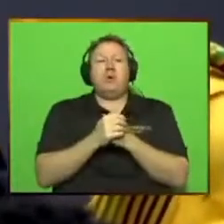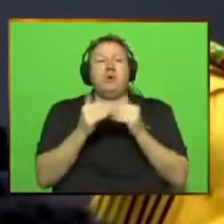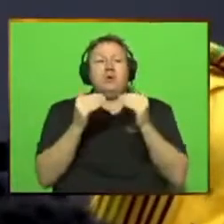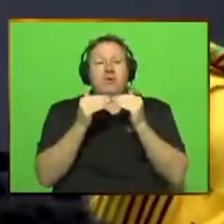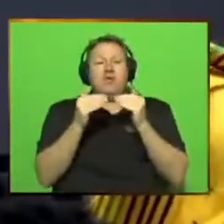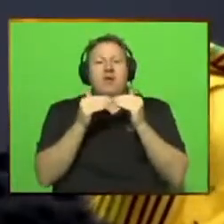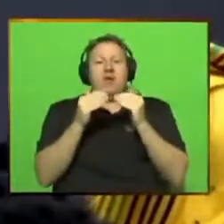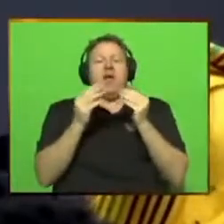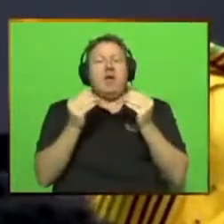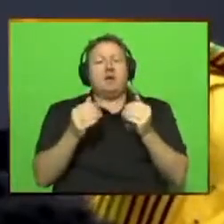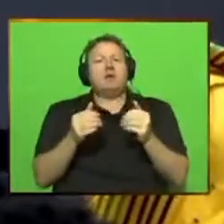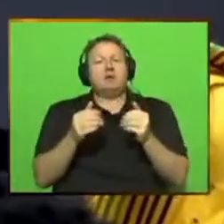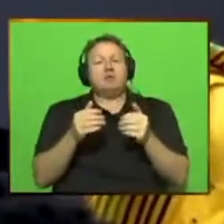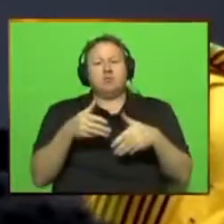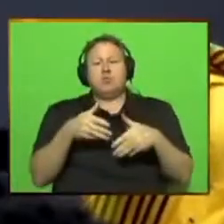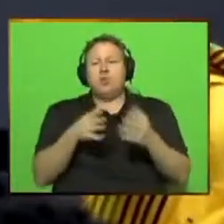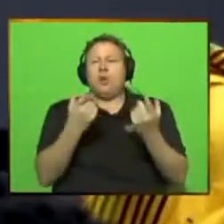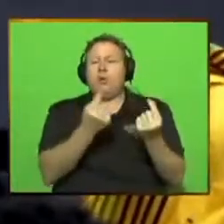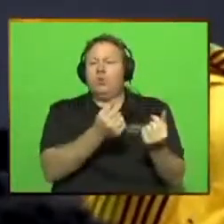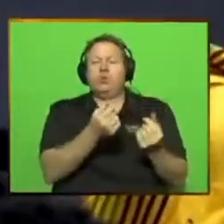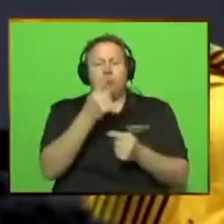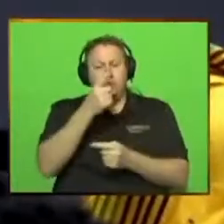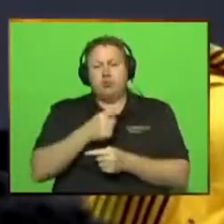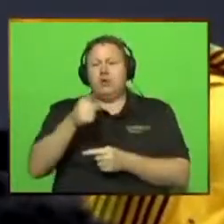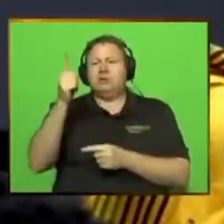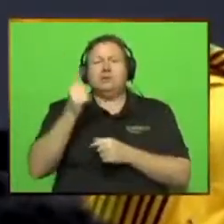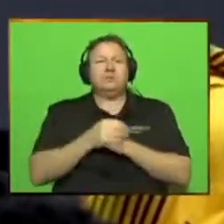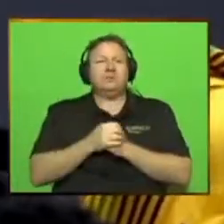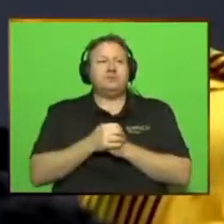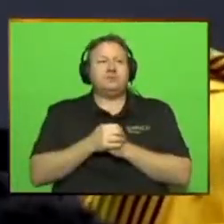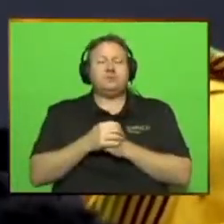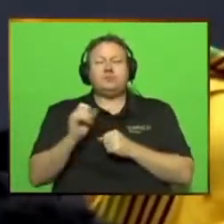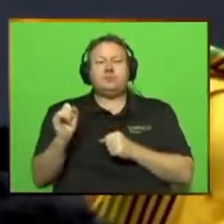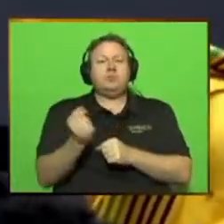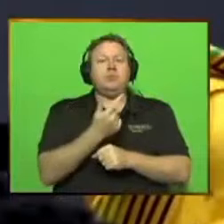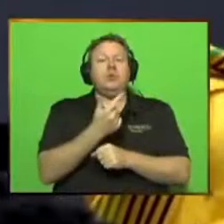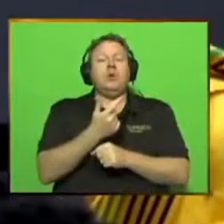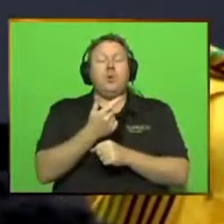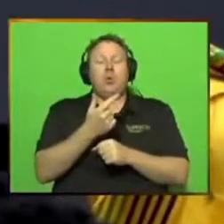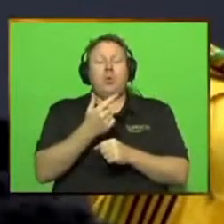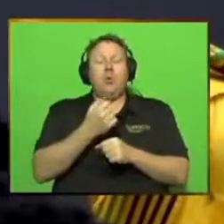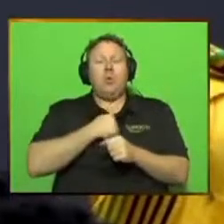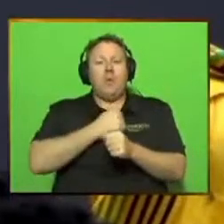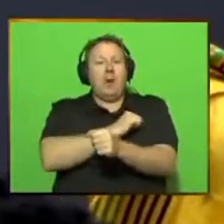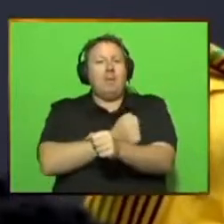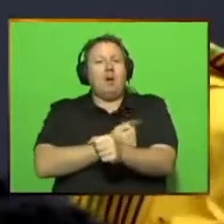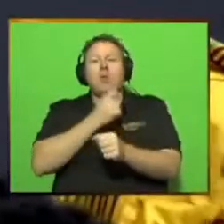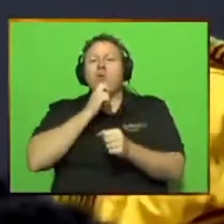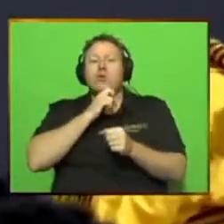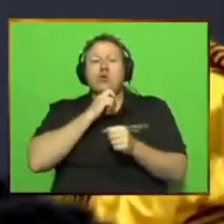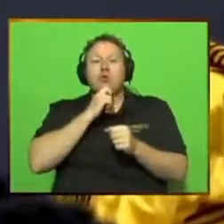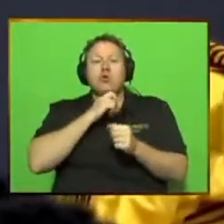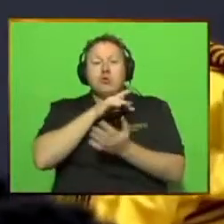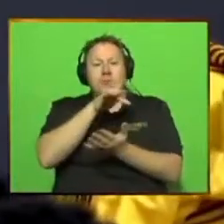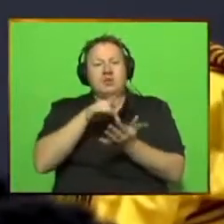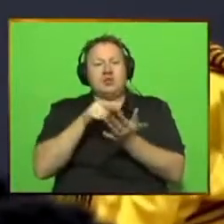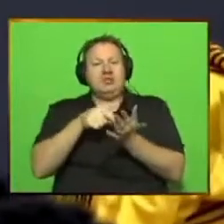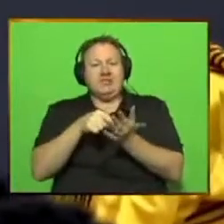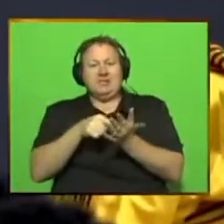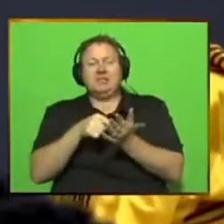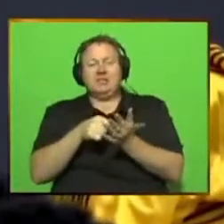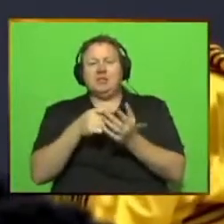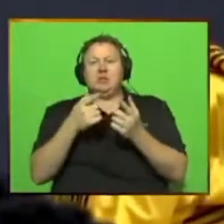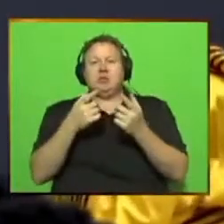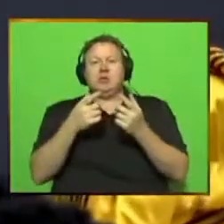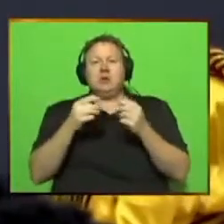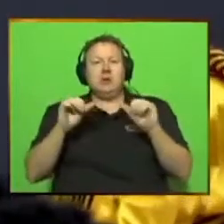just, and to do all in my power to do justice to this position. I would